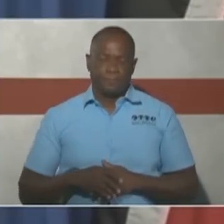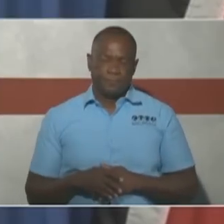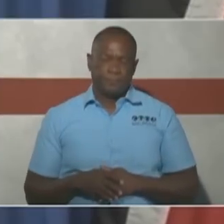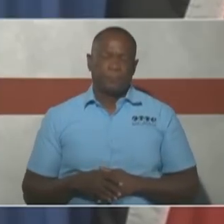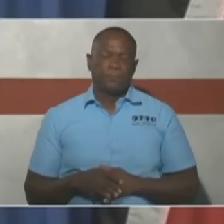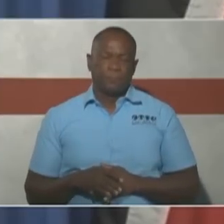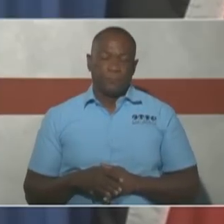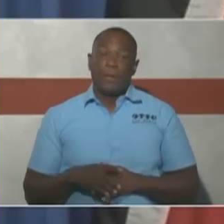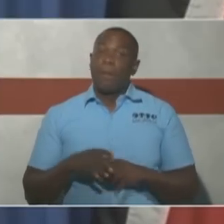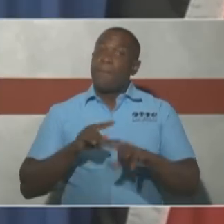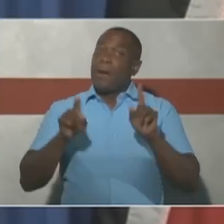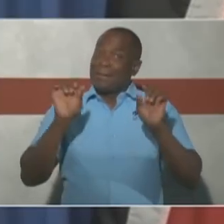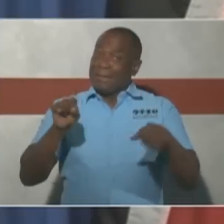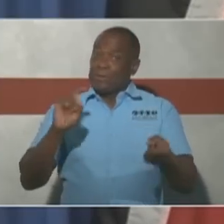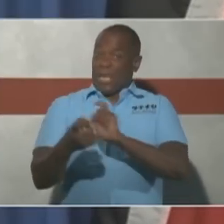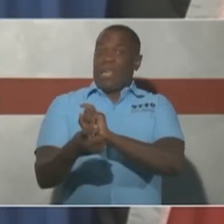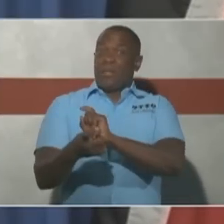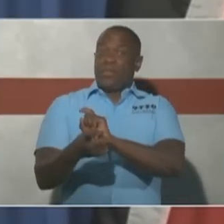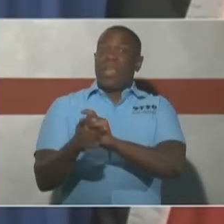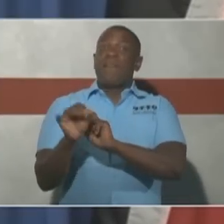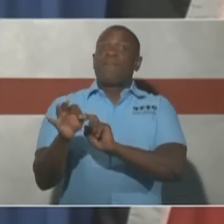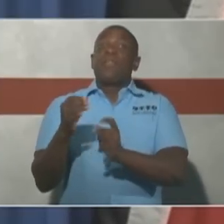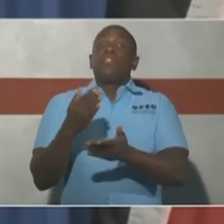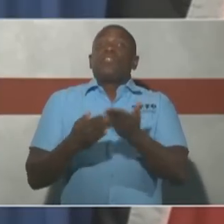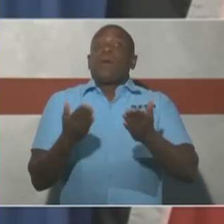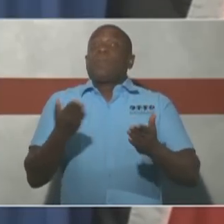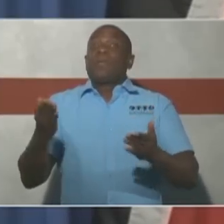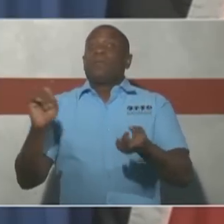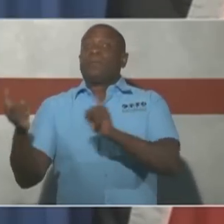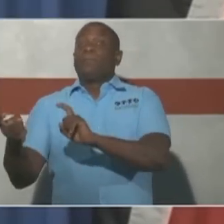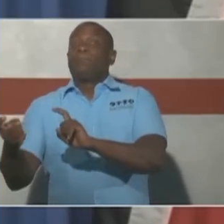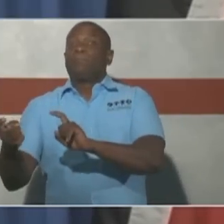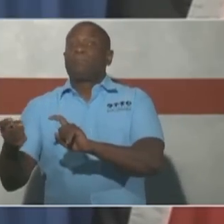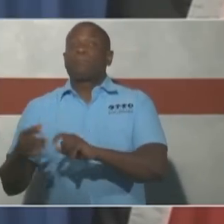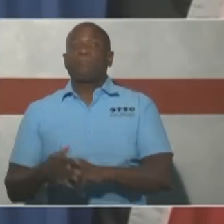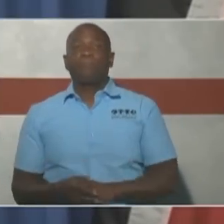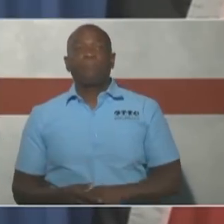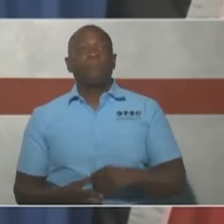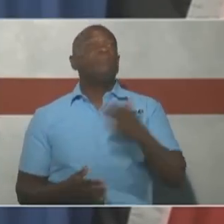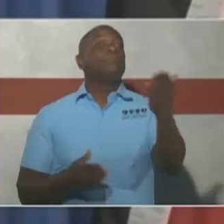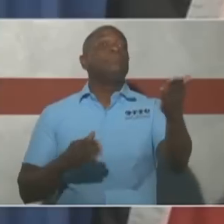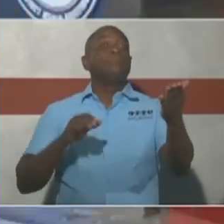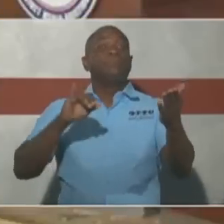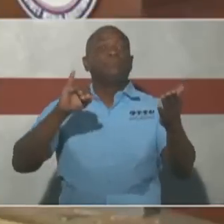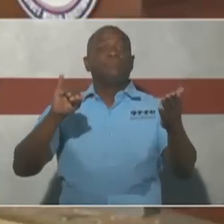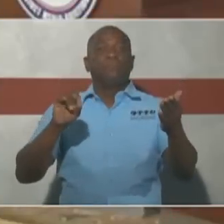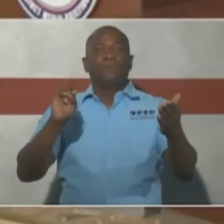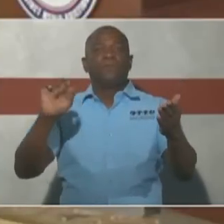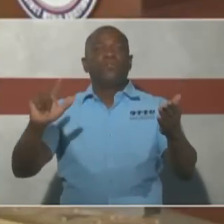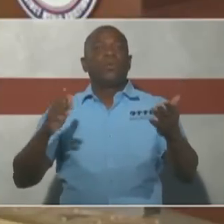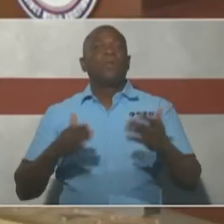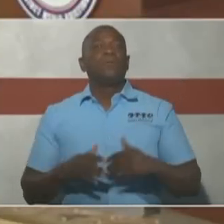a little more of the virus. We've had 3 years of managing with it, and the situation now does